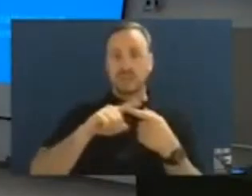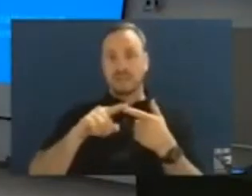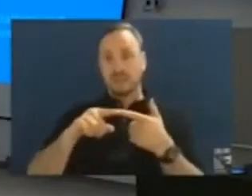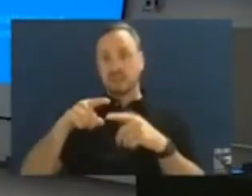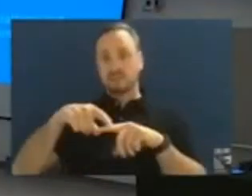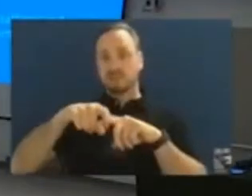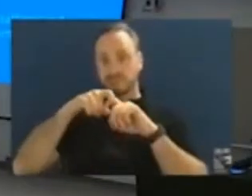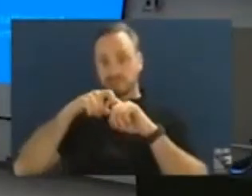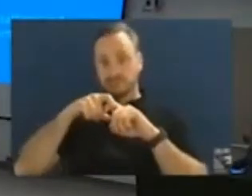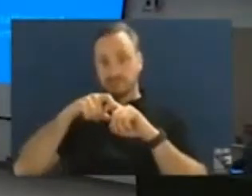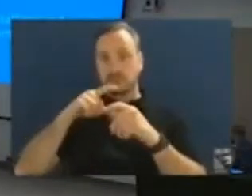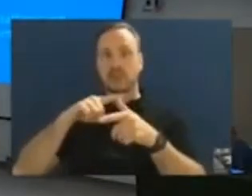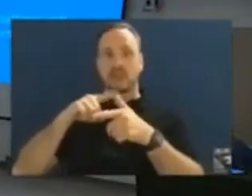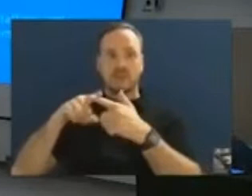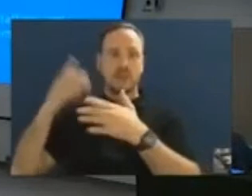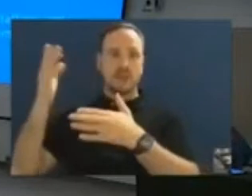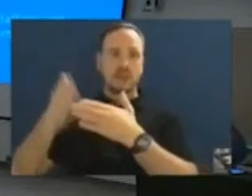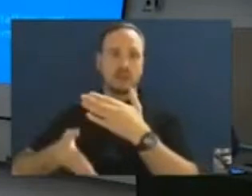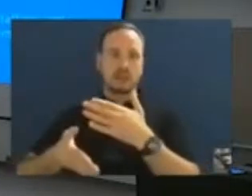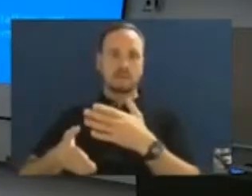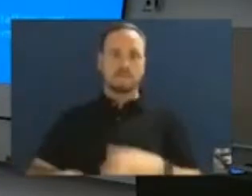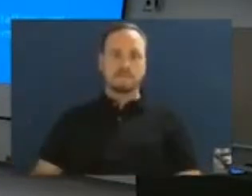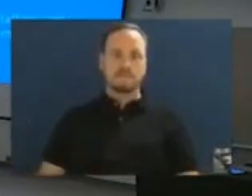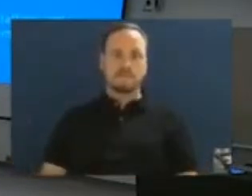grand finale.